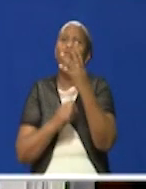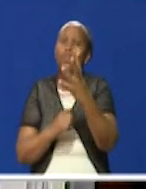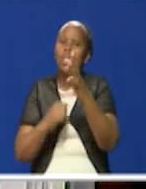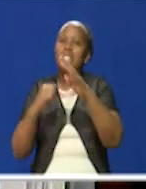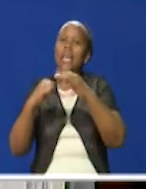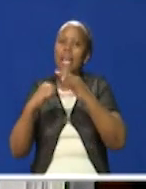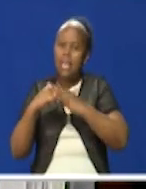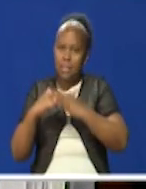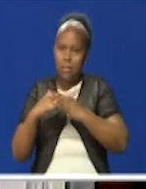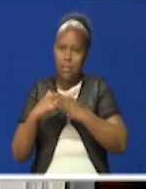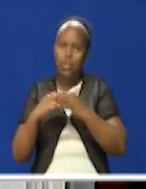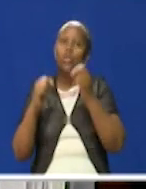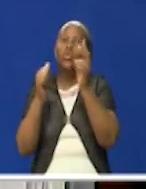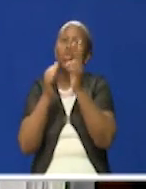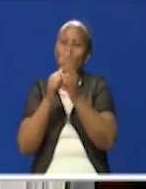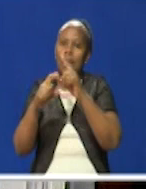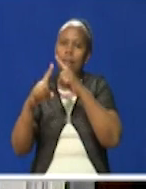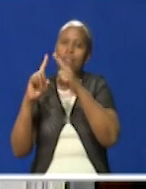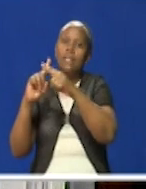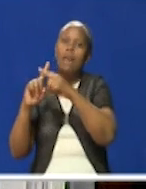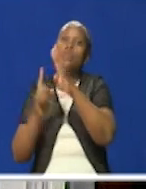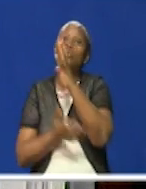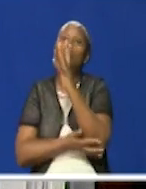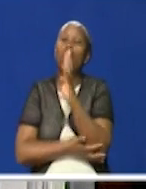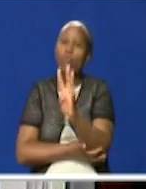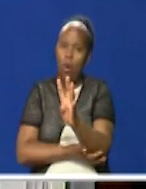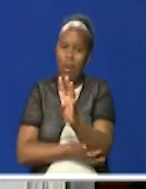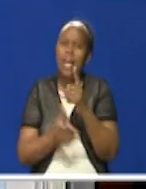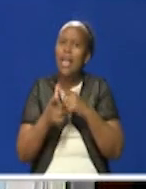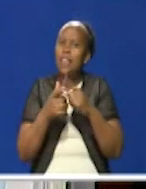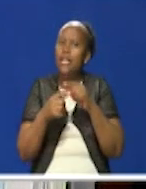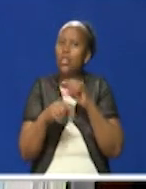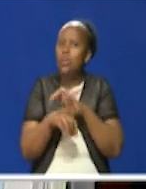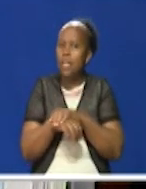48, which we get from 12 times 4, then we go